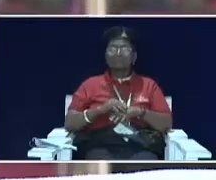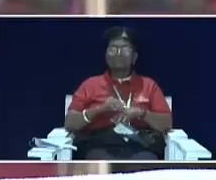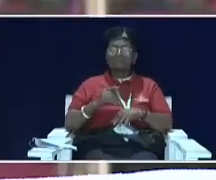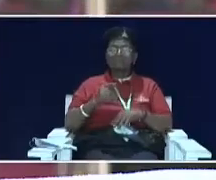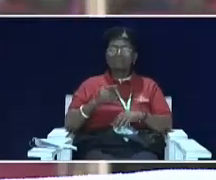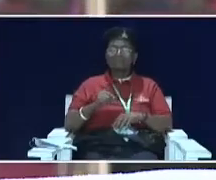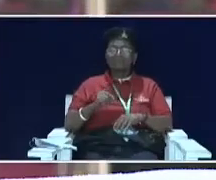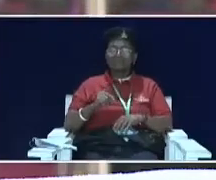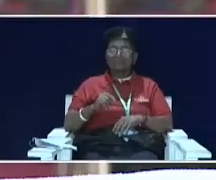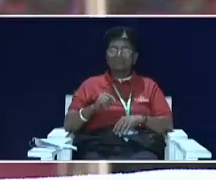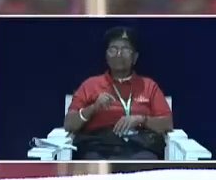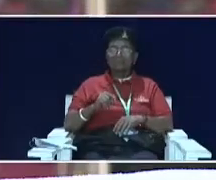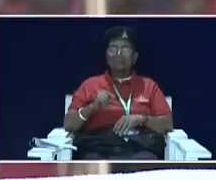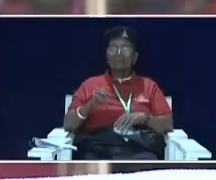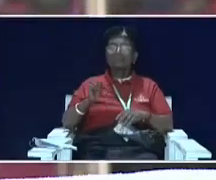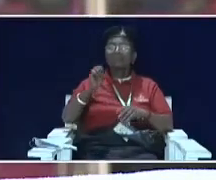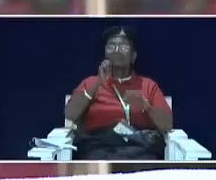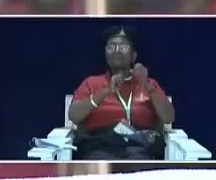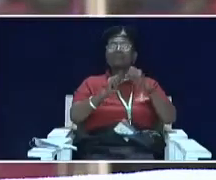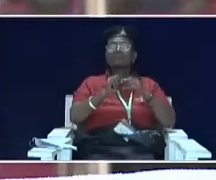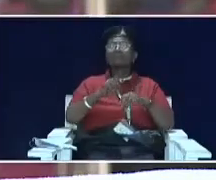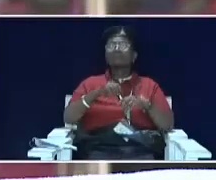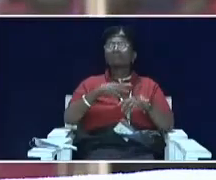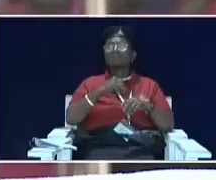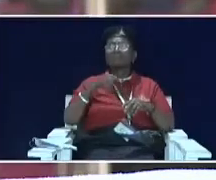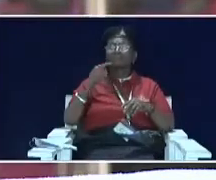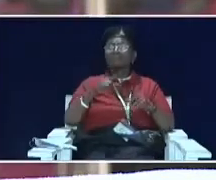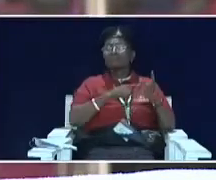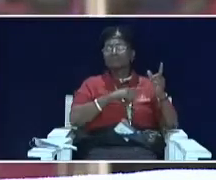And as the Lord leaves,